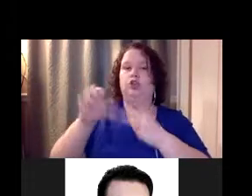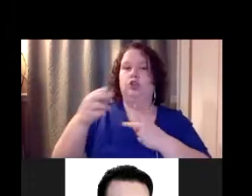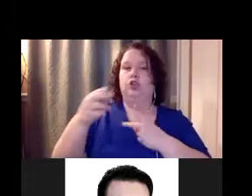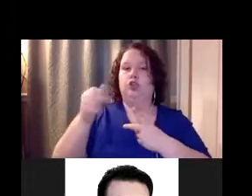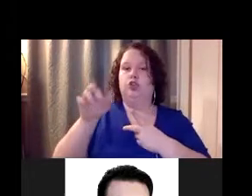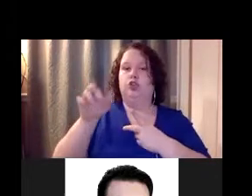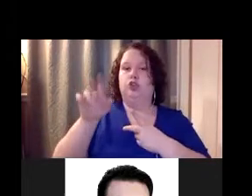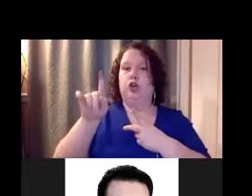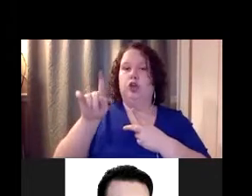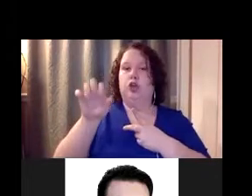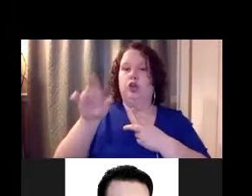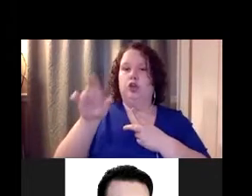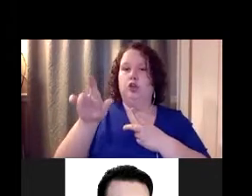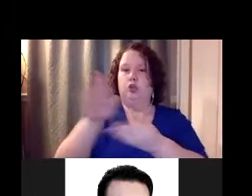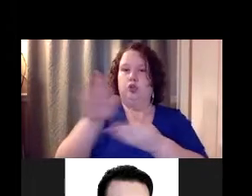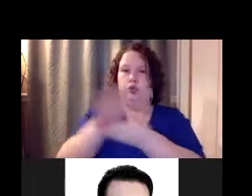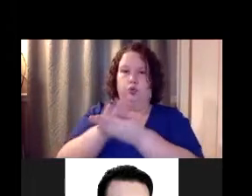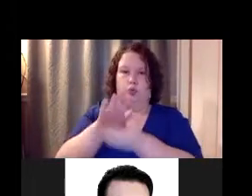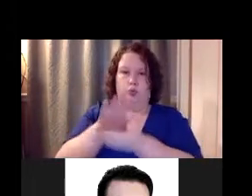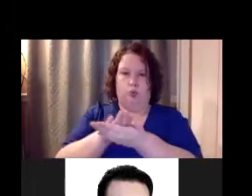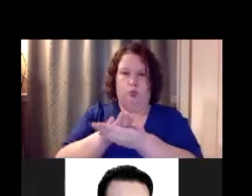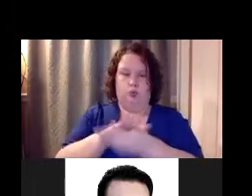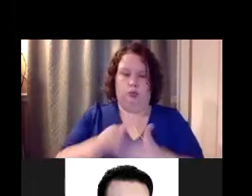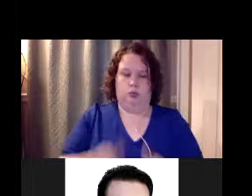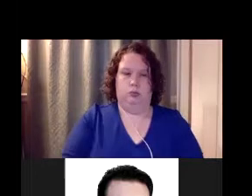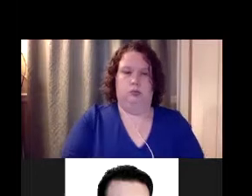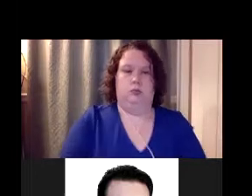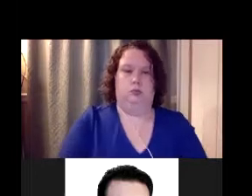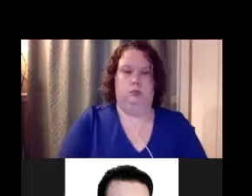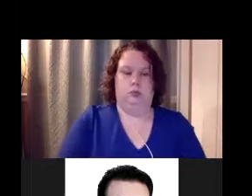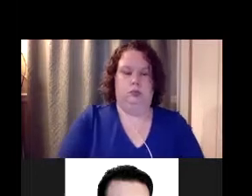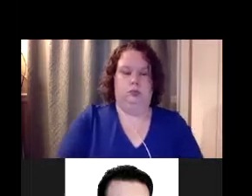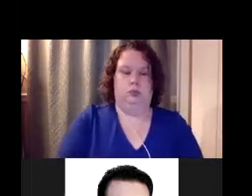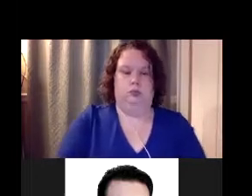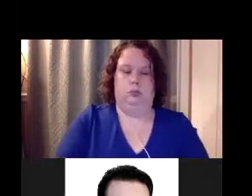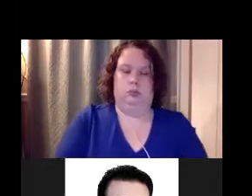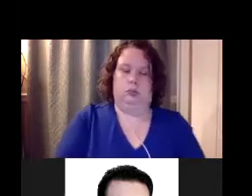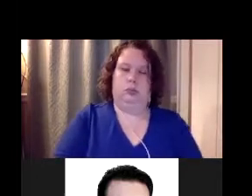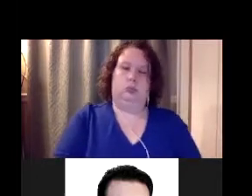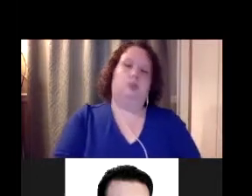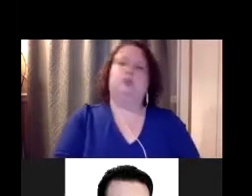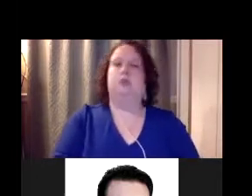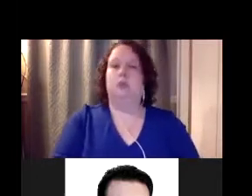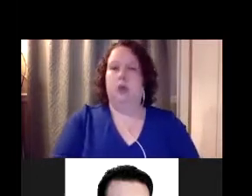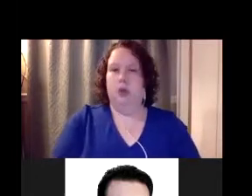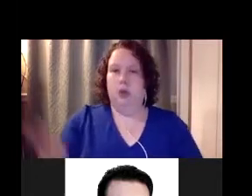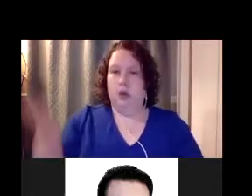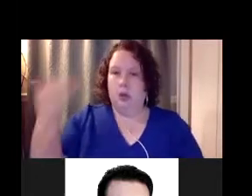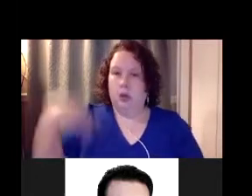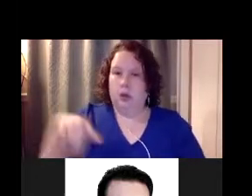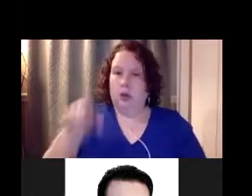significant increase there as well, where back in 2015, we were transferring in about